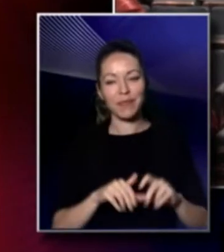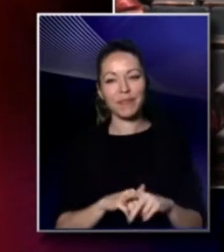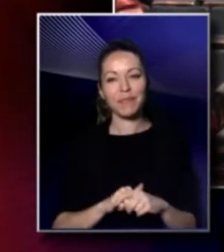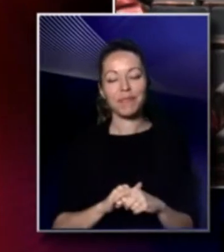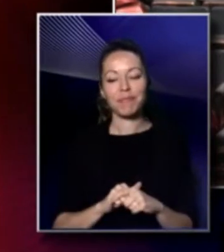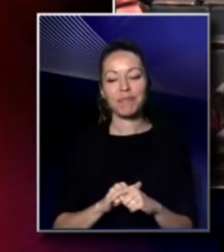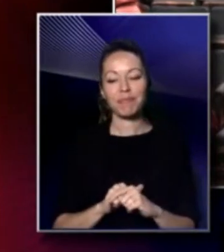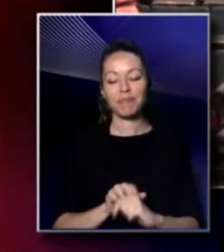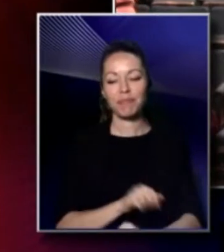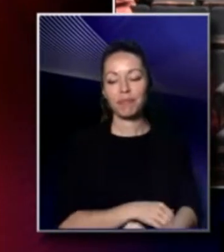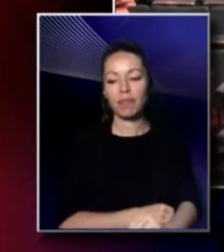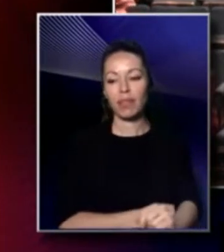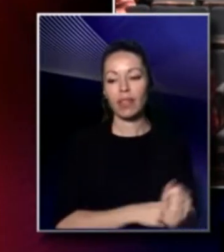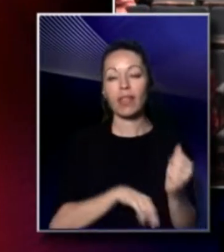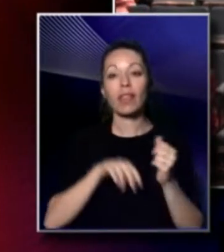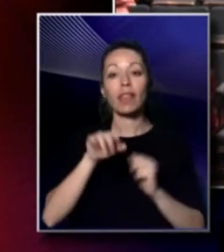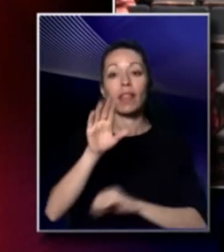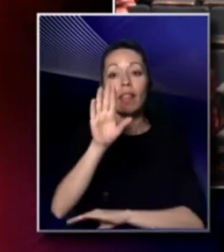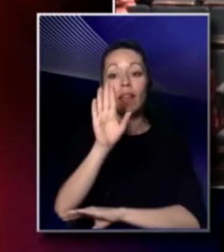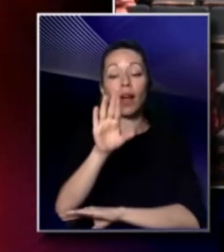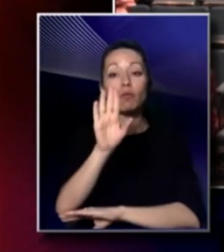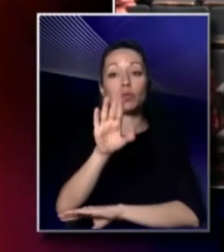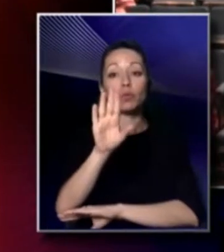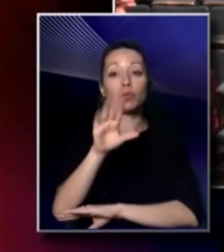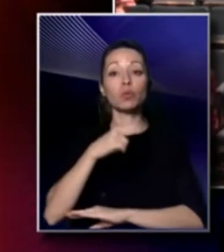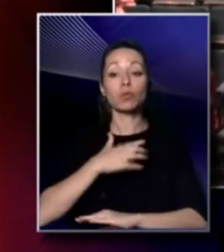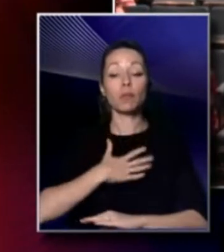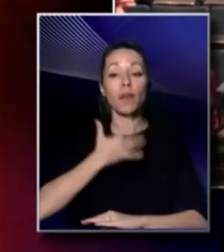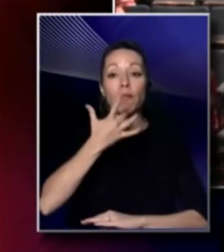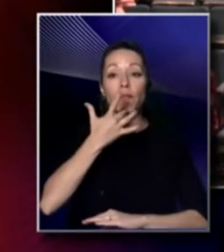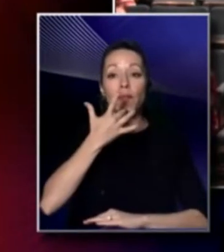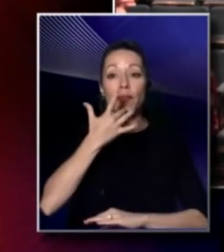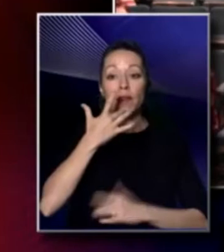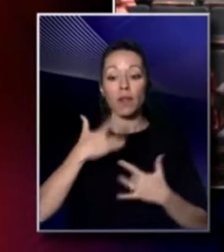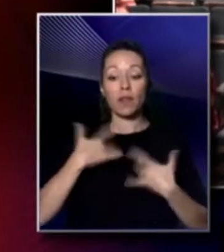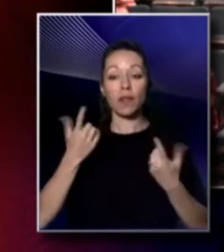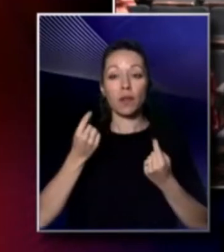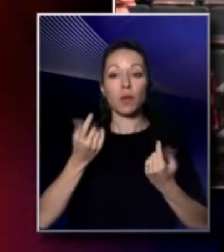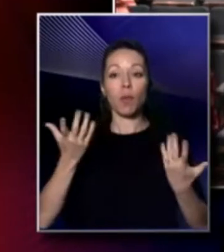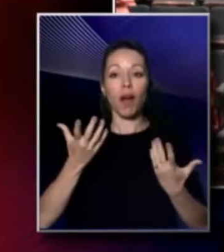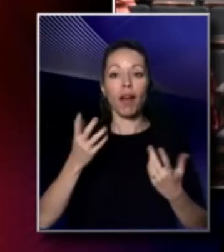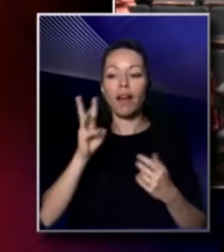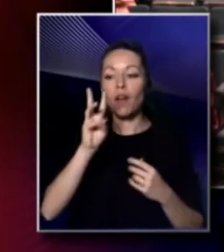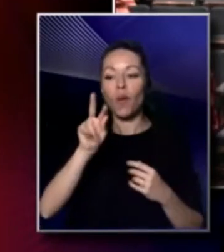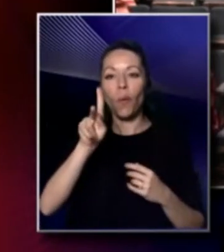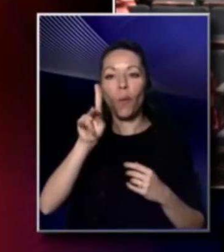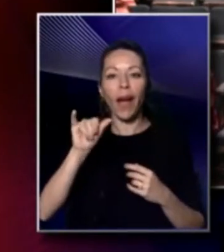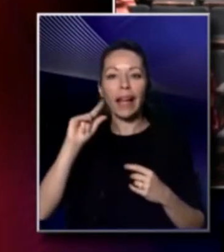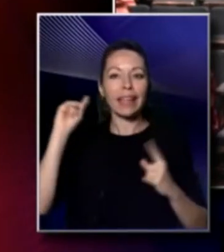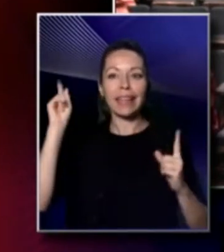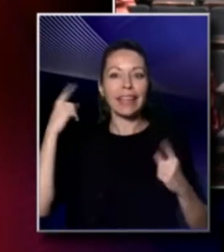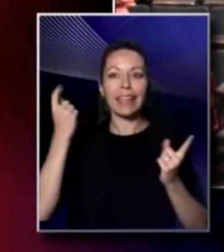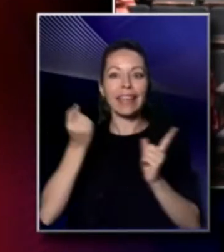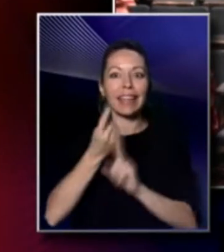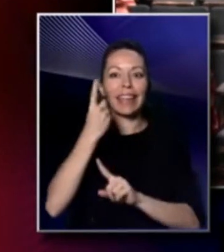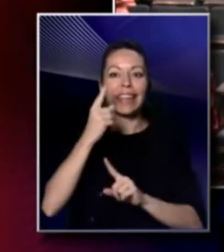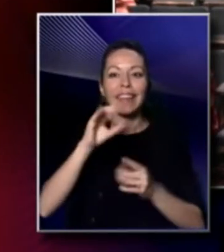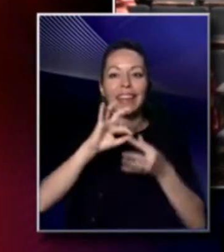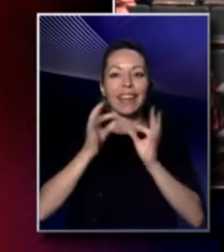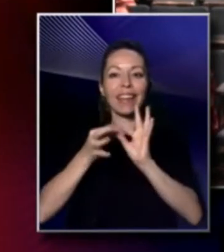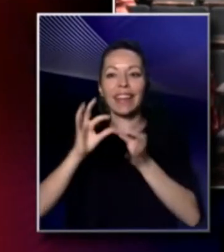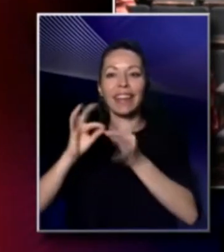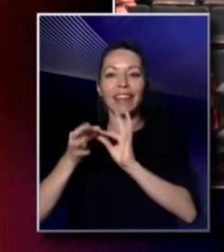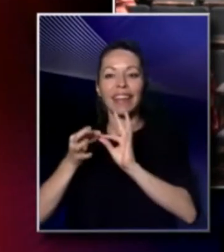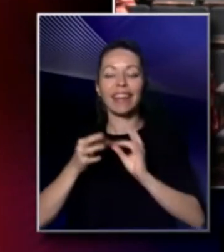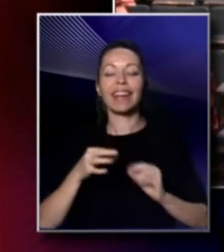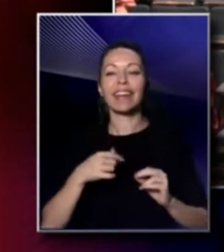In the afternoon, my favorite activity was the Wacky Olympics. I like spinning the